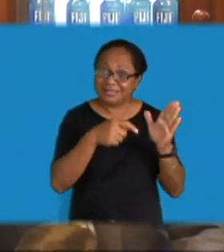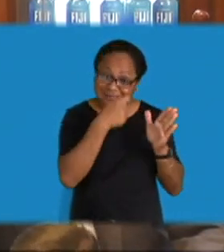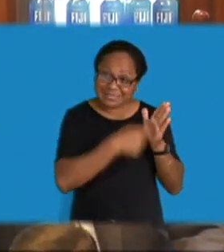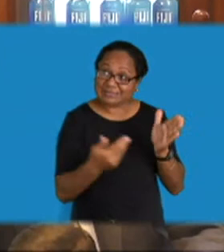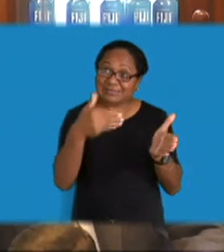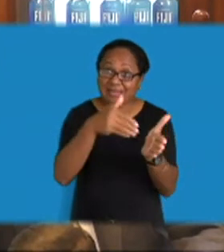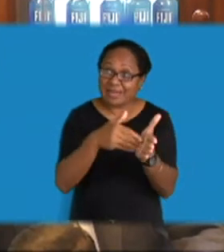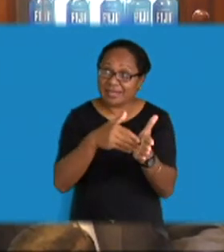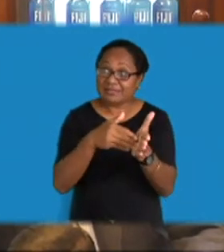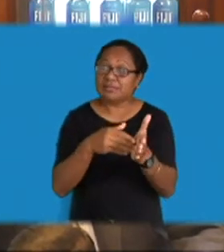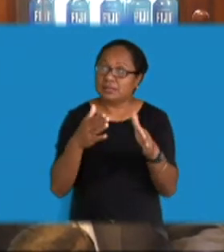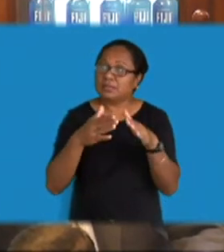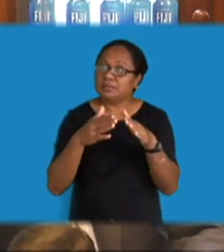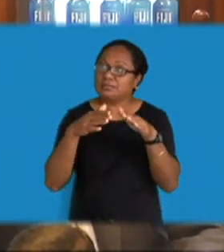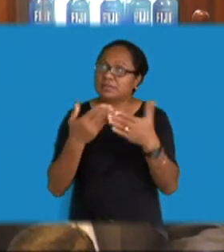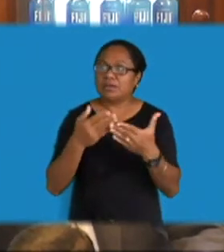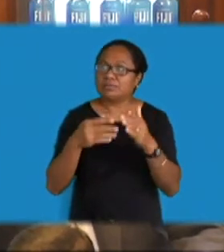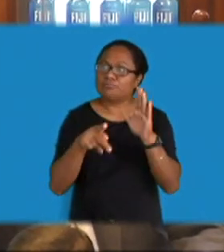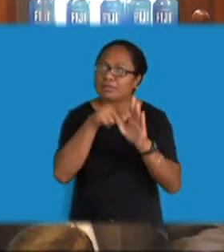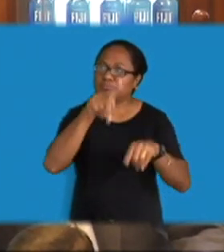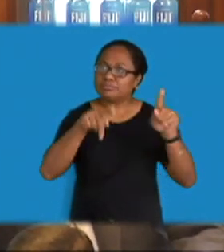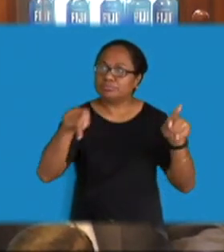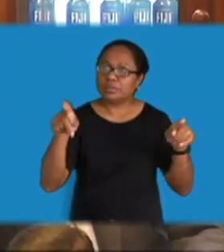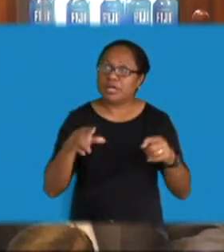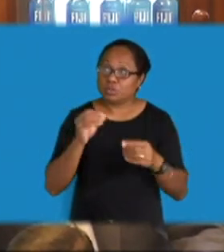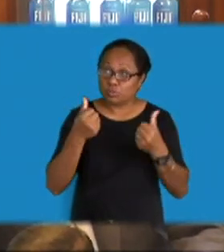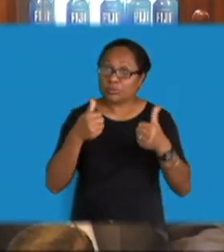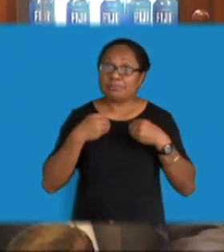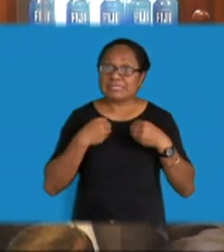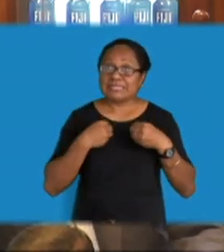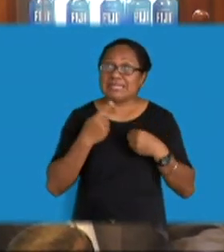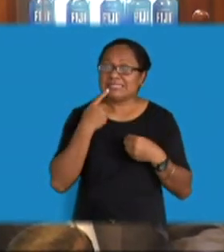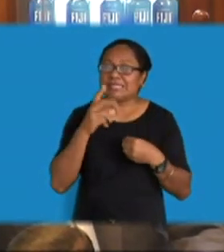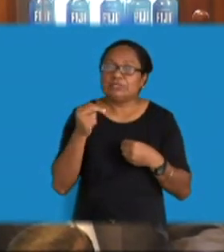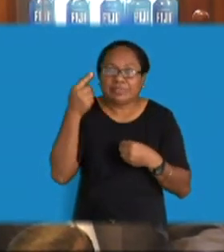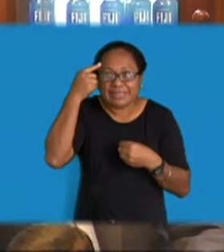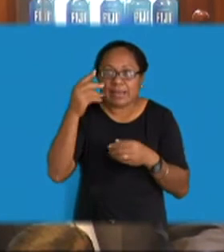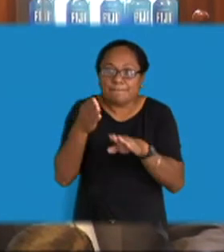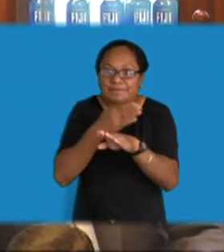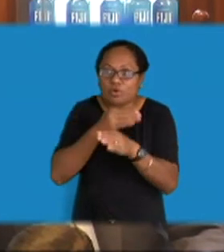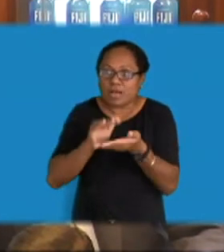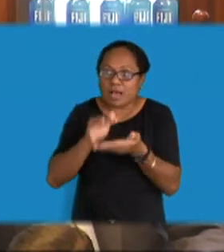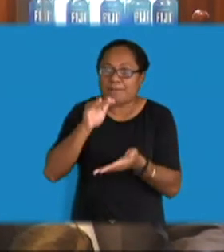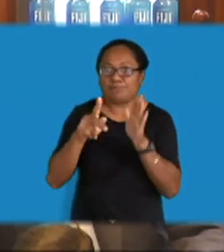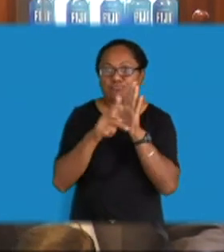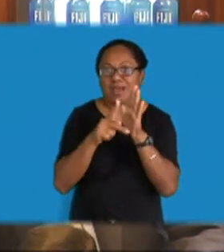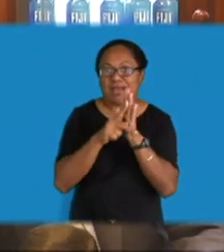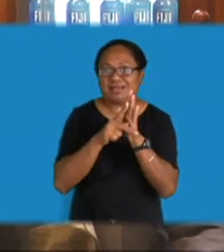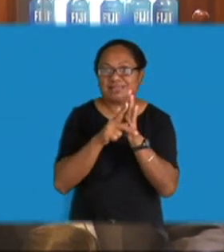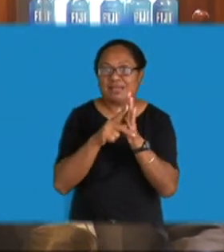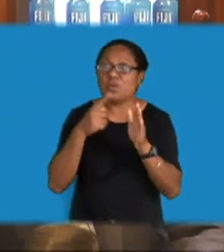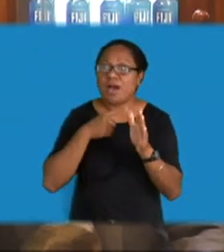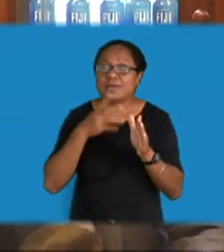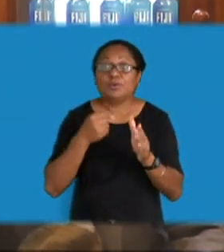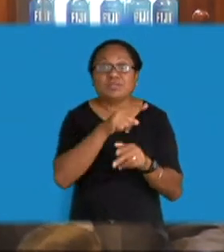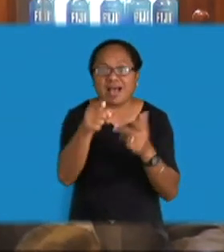taxes. Good businesses will know that we need to be cautious about how we raise the price of goods, of our commodities amongst competition.